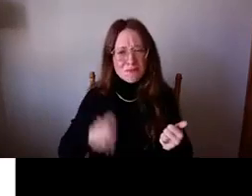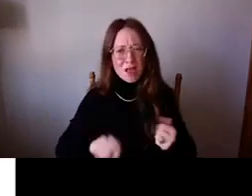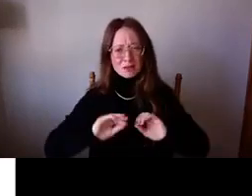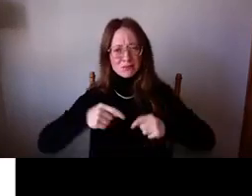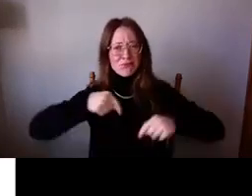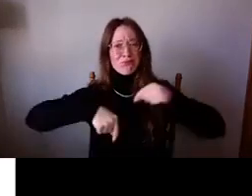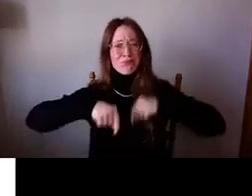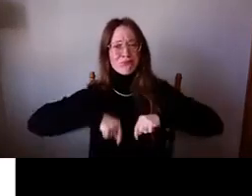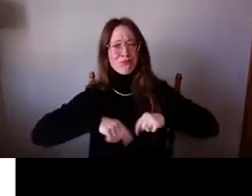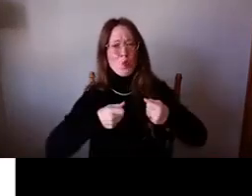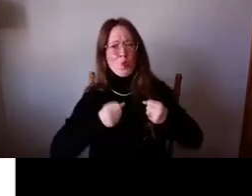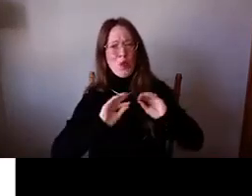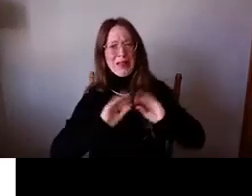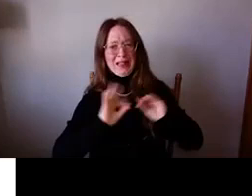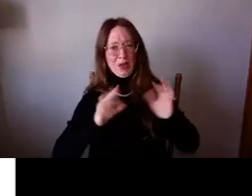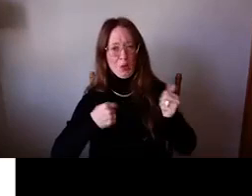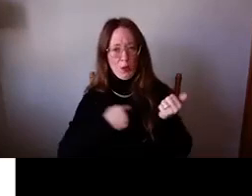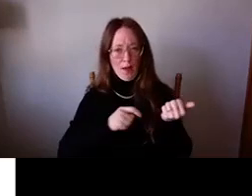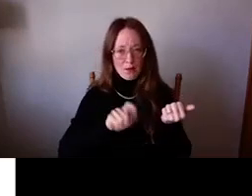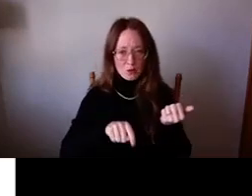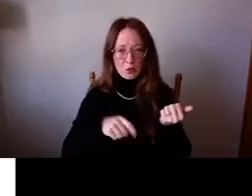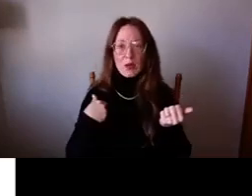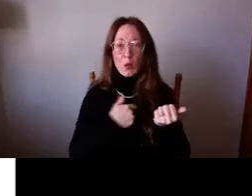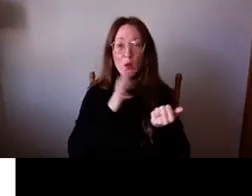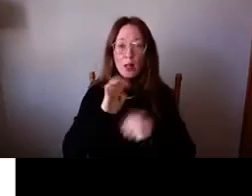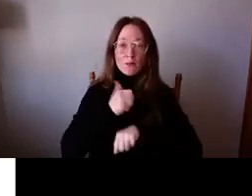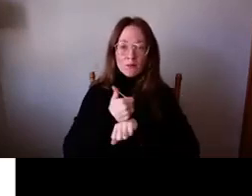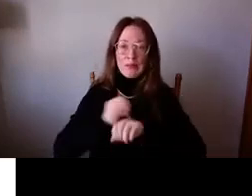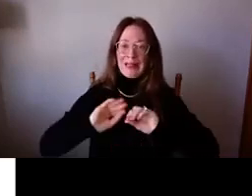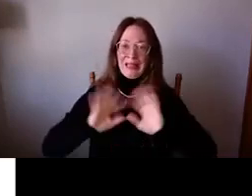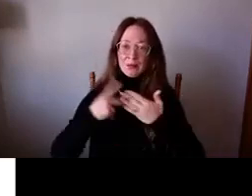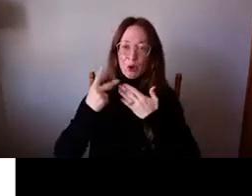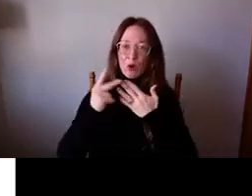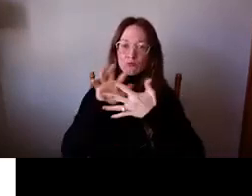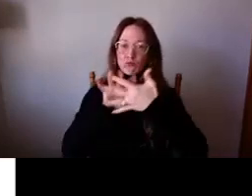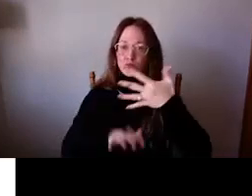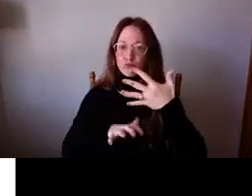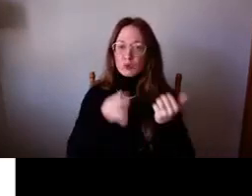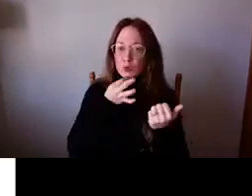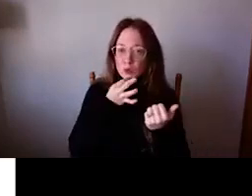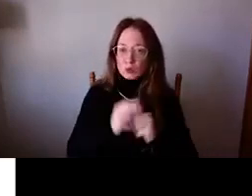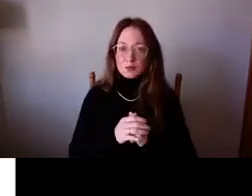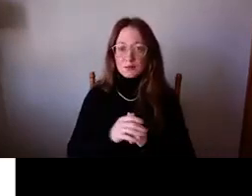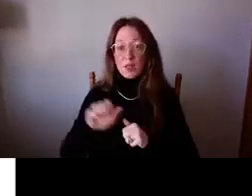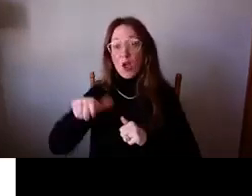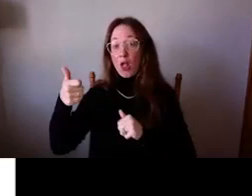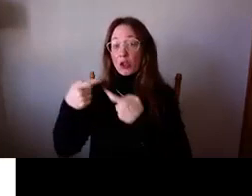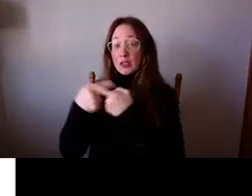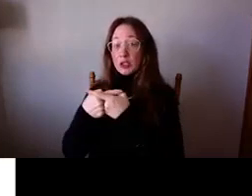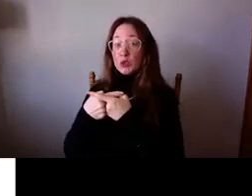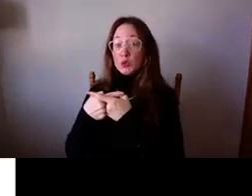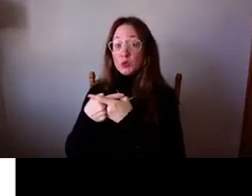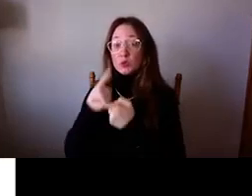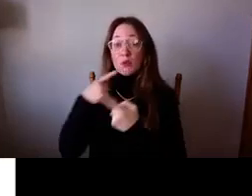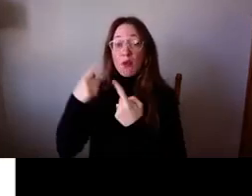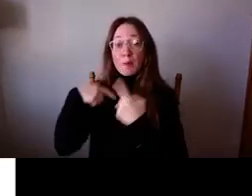and our hope is to do so in the very near future. So one of the other issues that I see coming forward in the